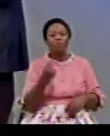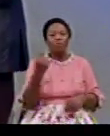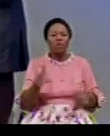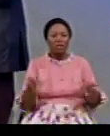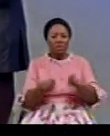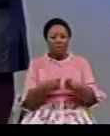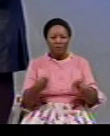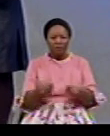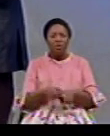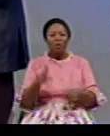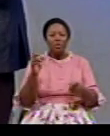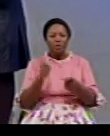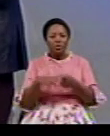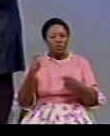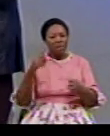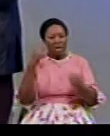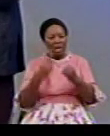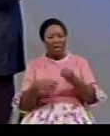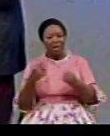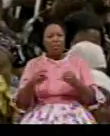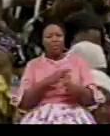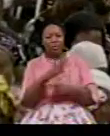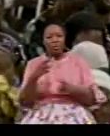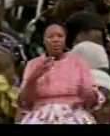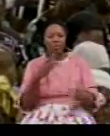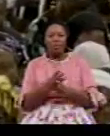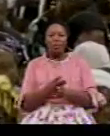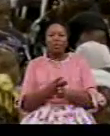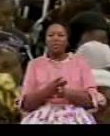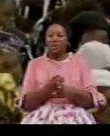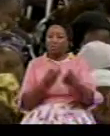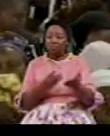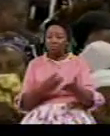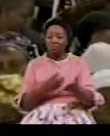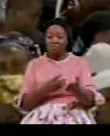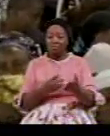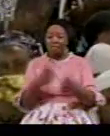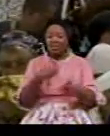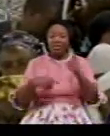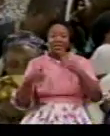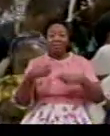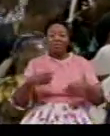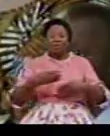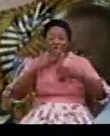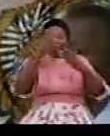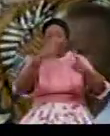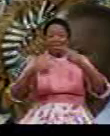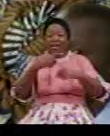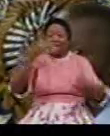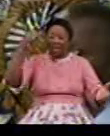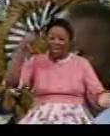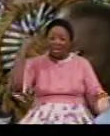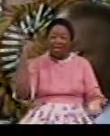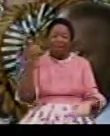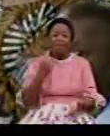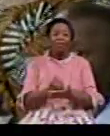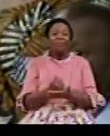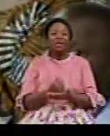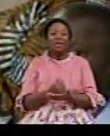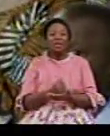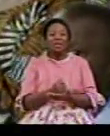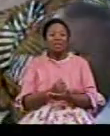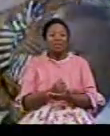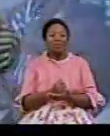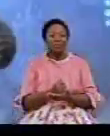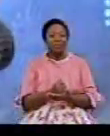be fulfilled in Jesus' name. The word of uprightness. You know, you've been